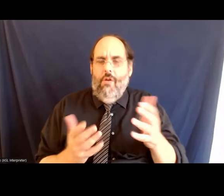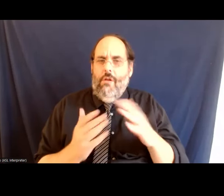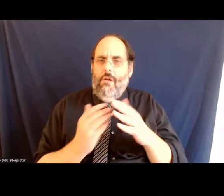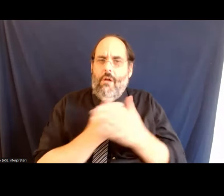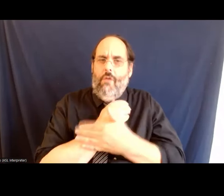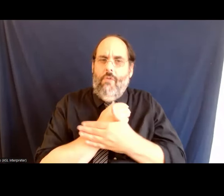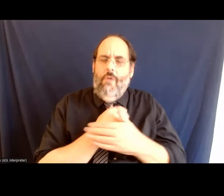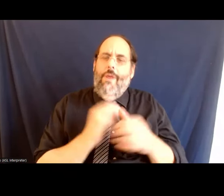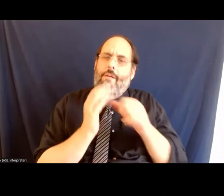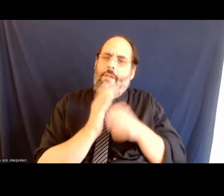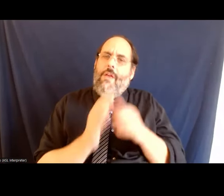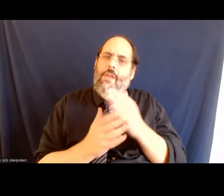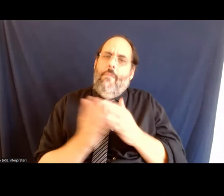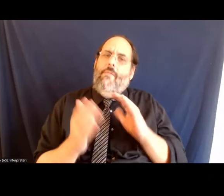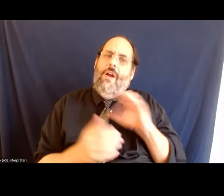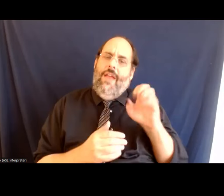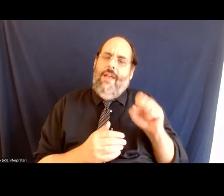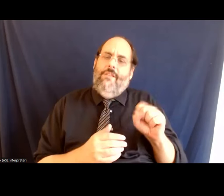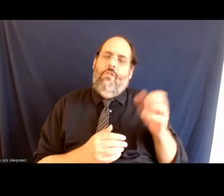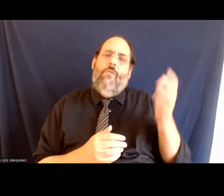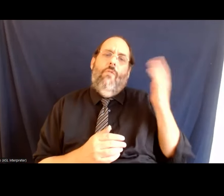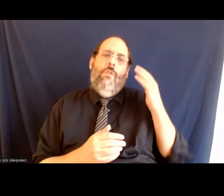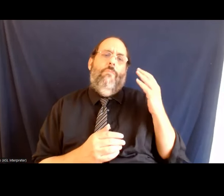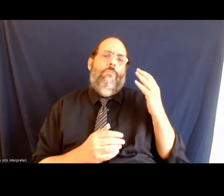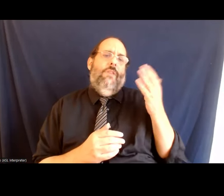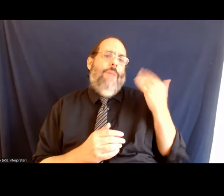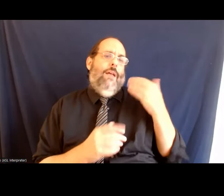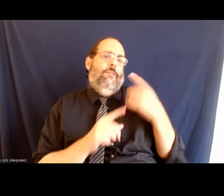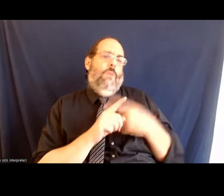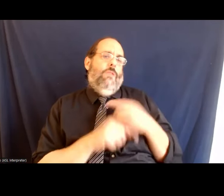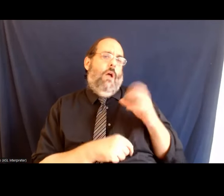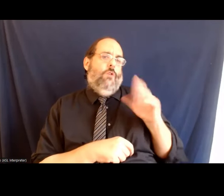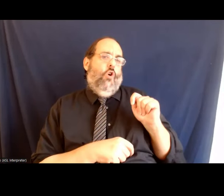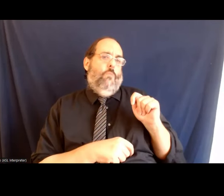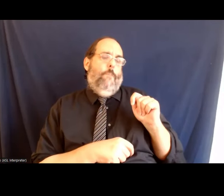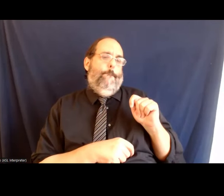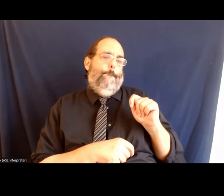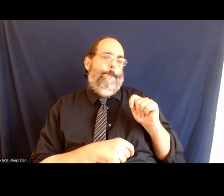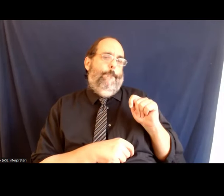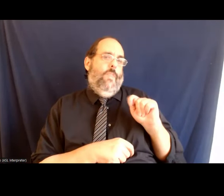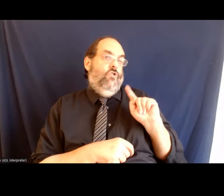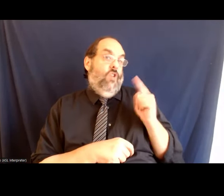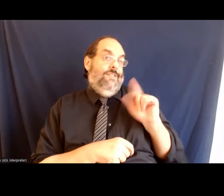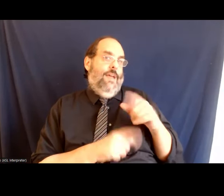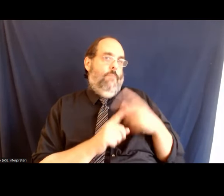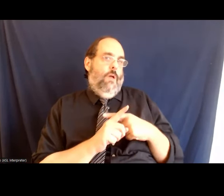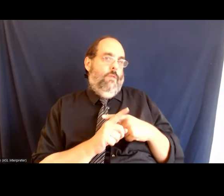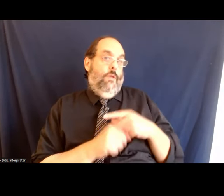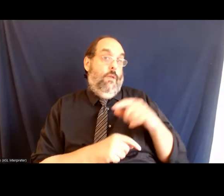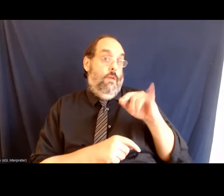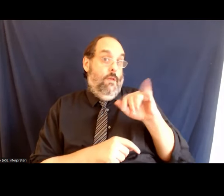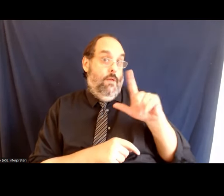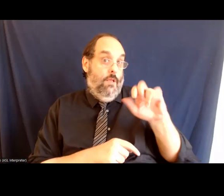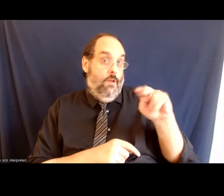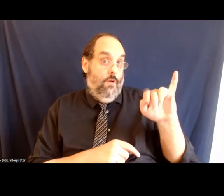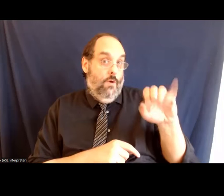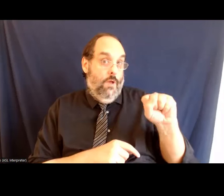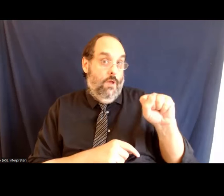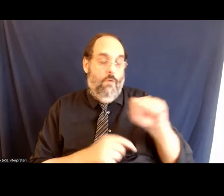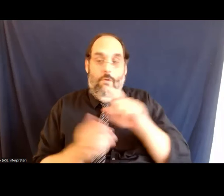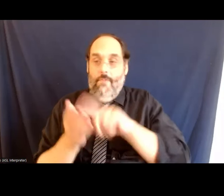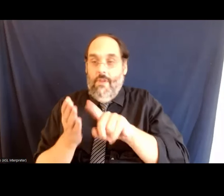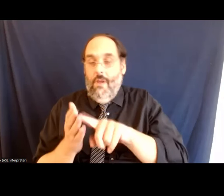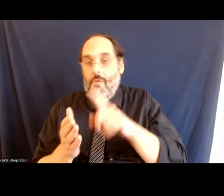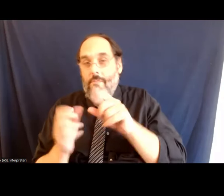highlight some of our cases over the month of October alone. In Illinois, we're investigating as a